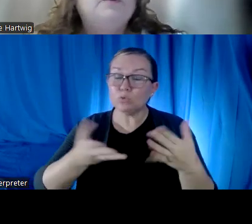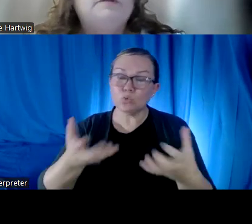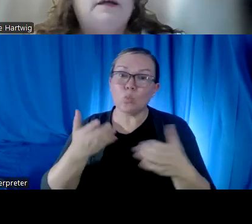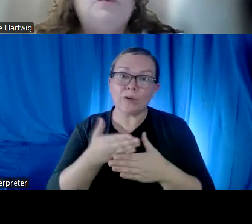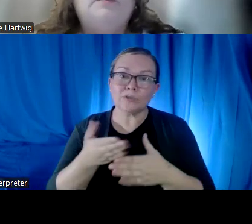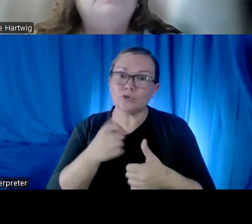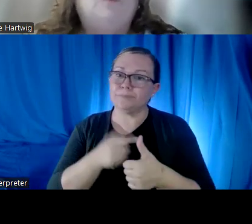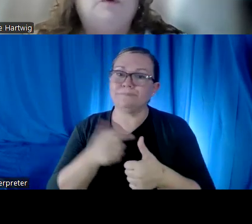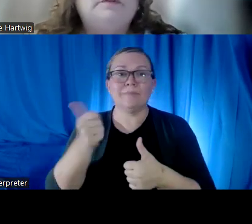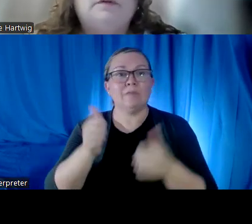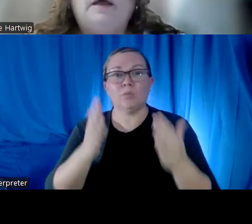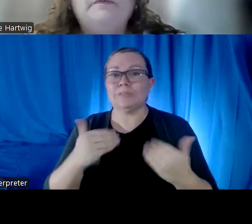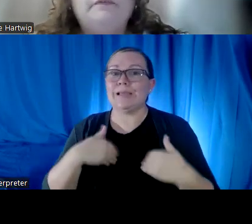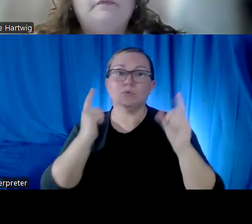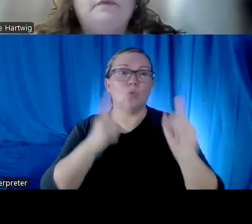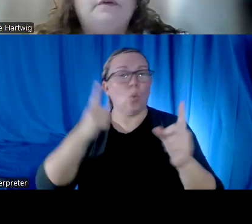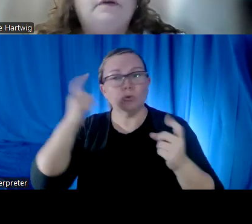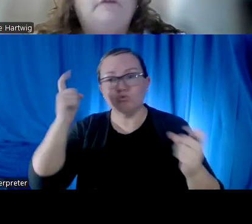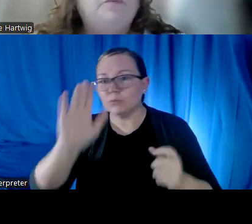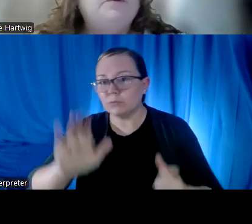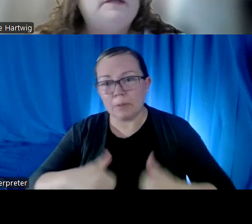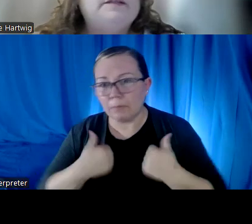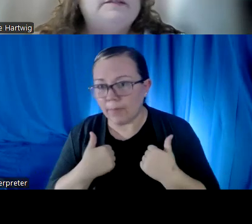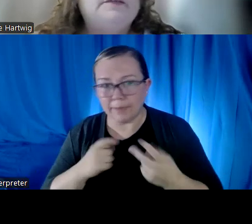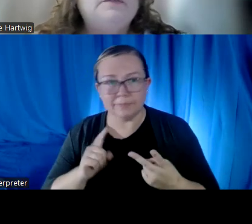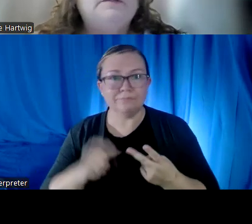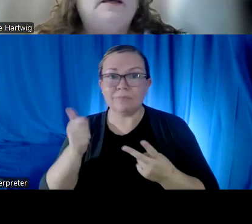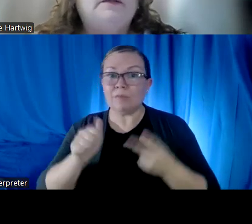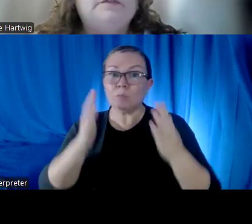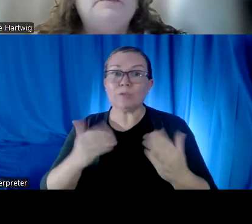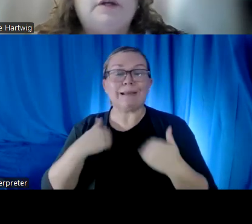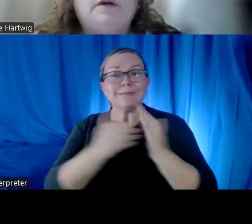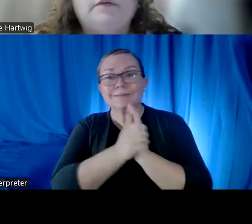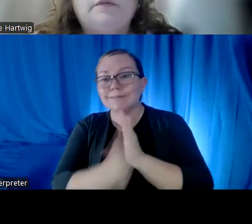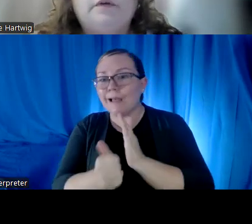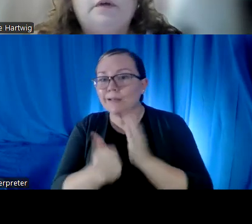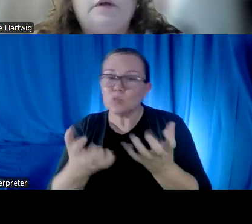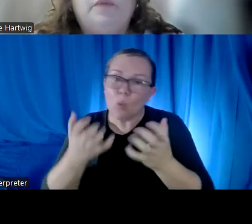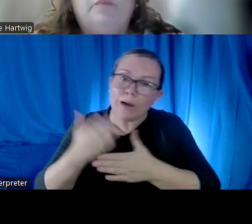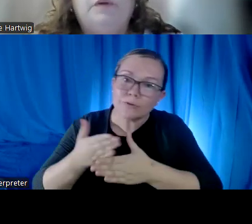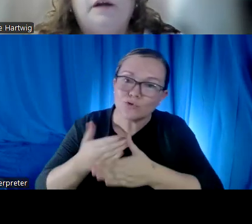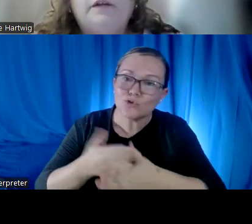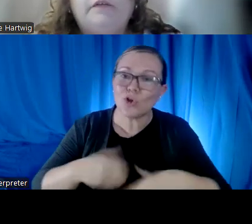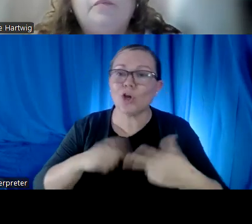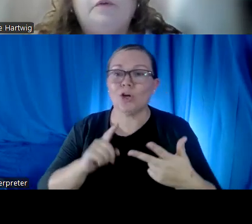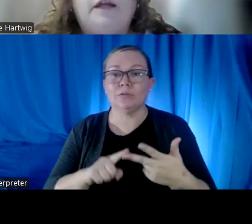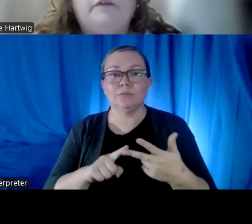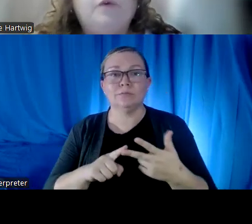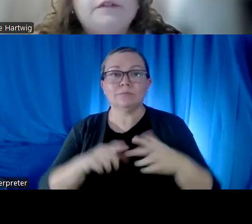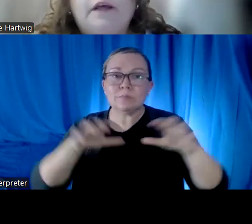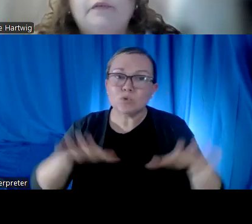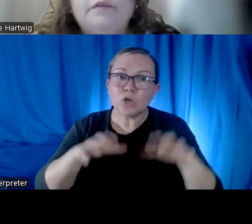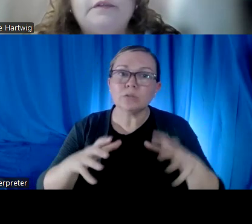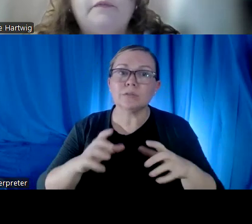every person has dreams and goals in their life. Every person has gifts and talents to share. Being productive, providing